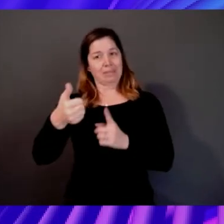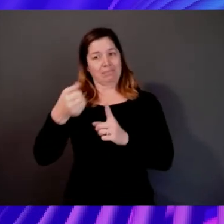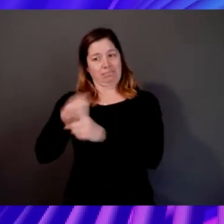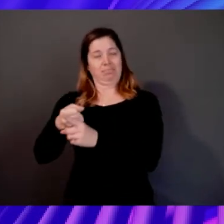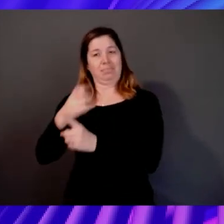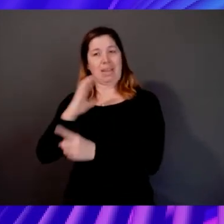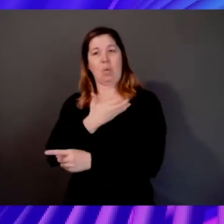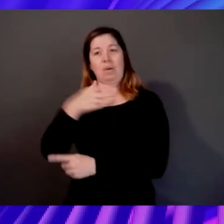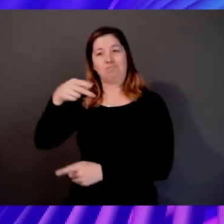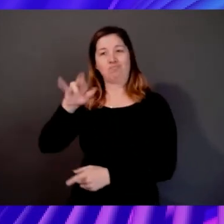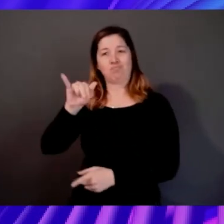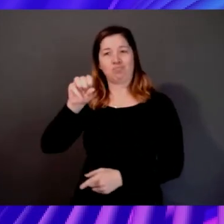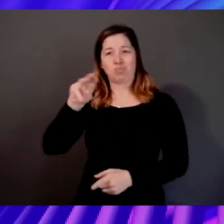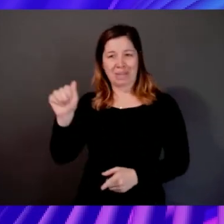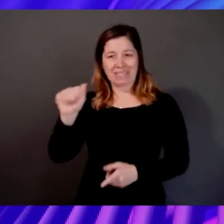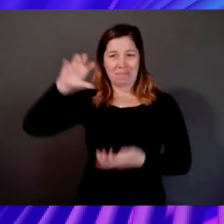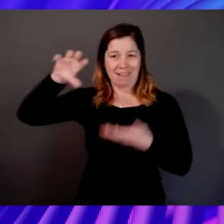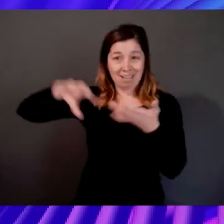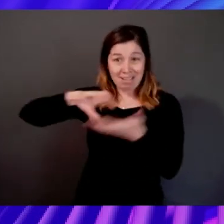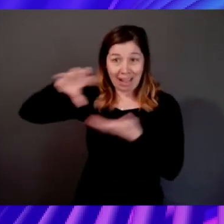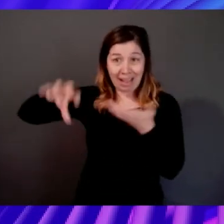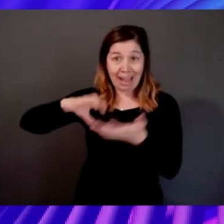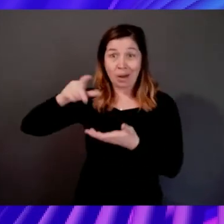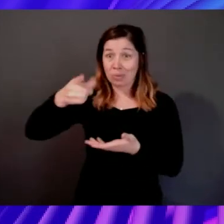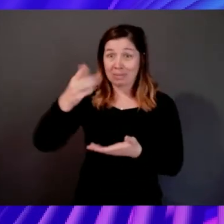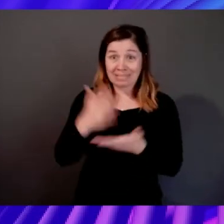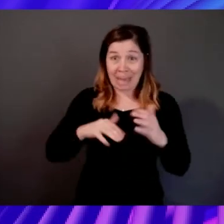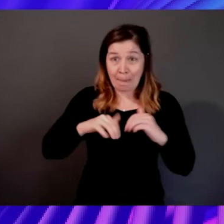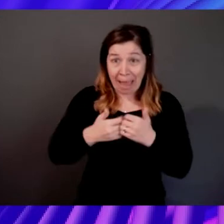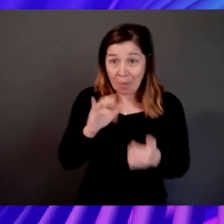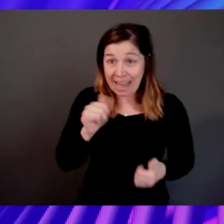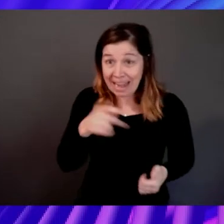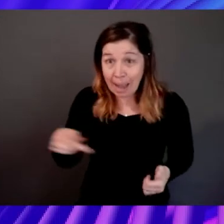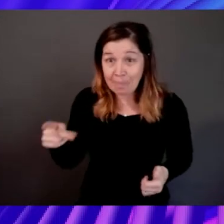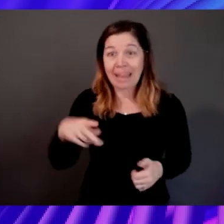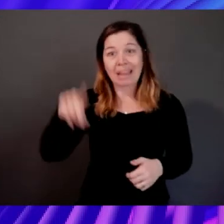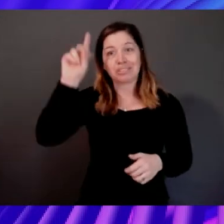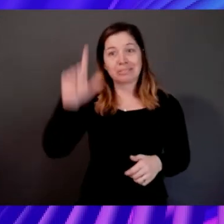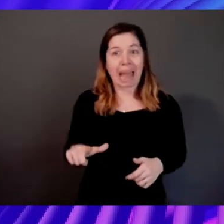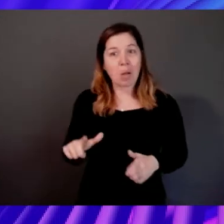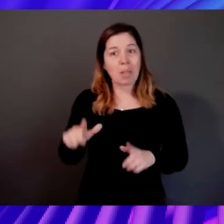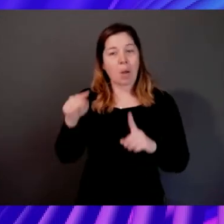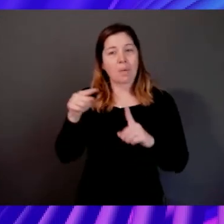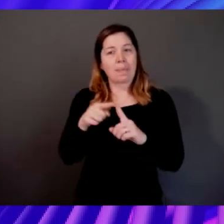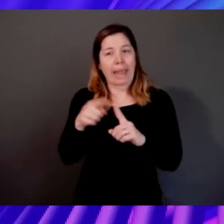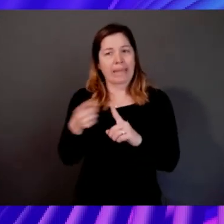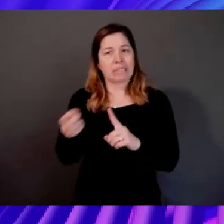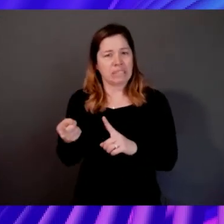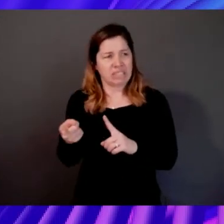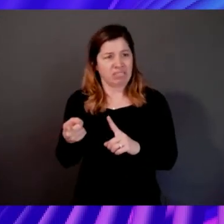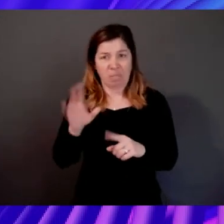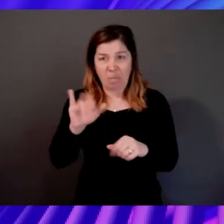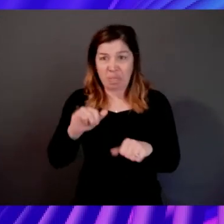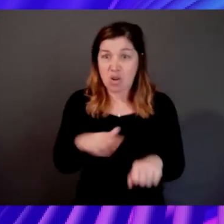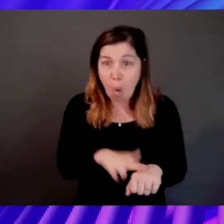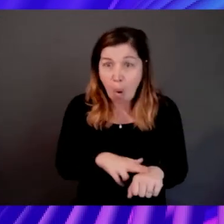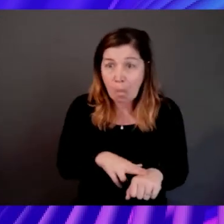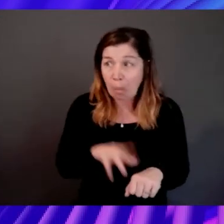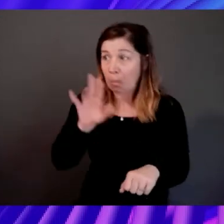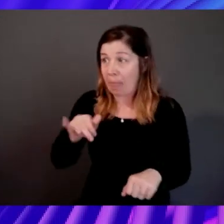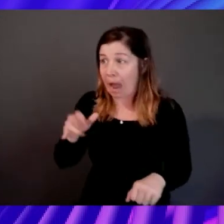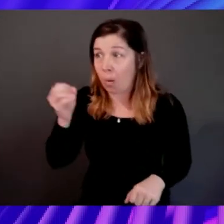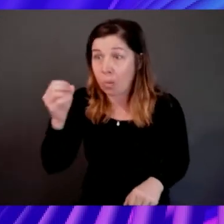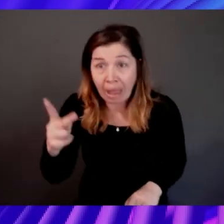app on EKS and somehow that application downloads a new binary, is that okay? Is that normal? Well, we can actually check that binary against what we